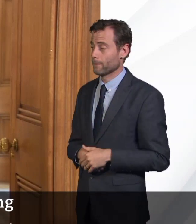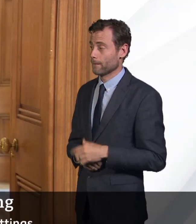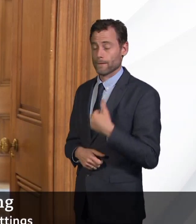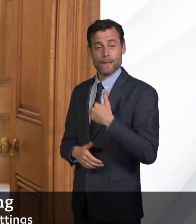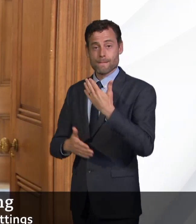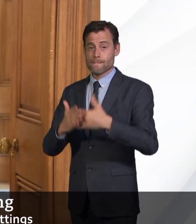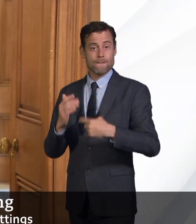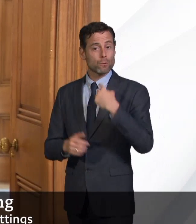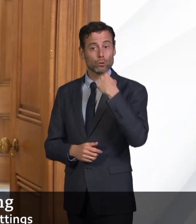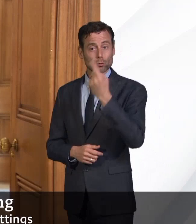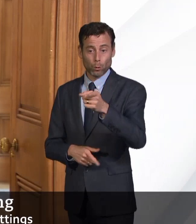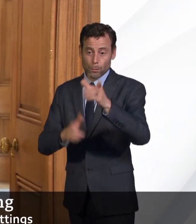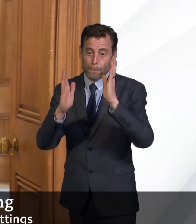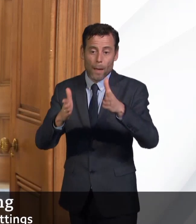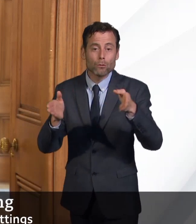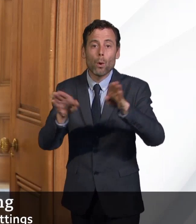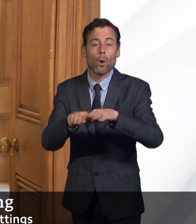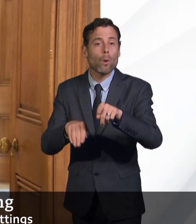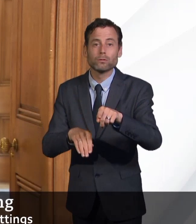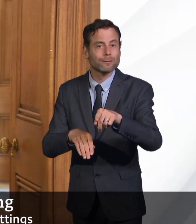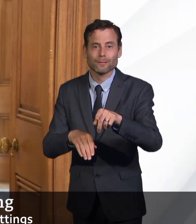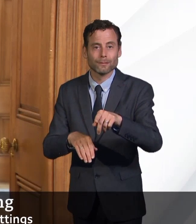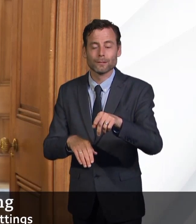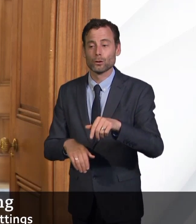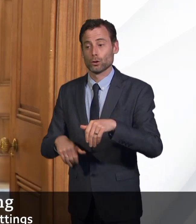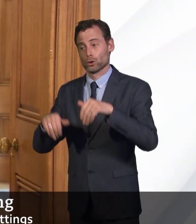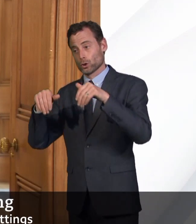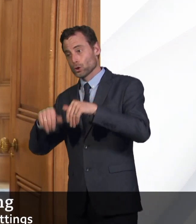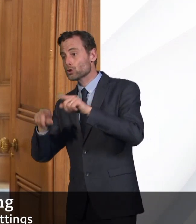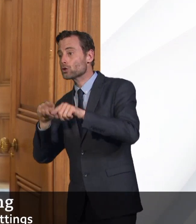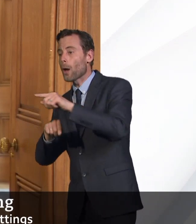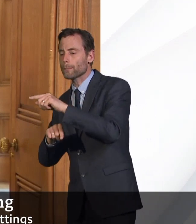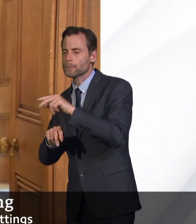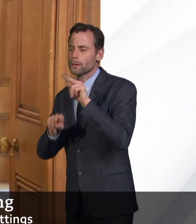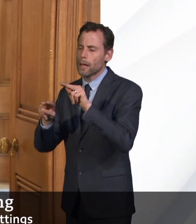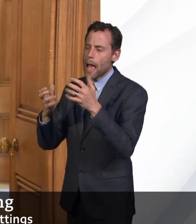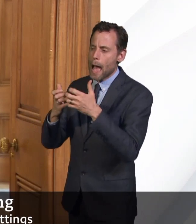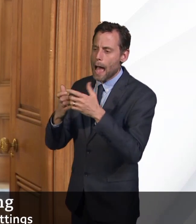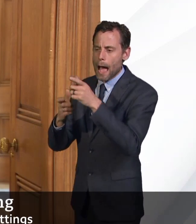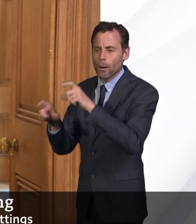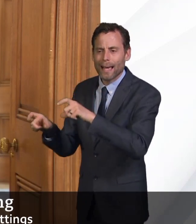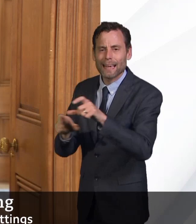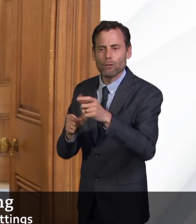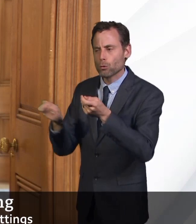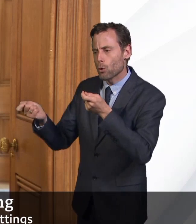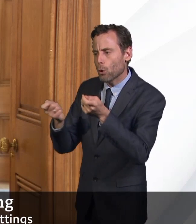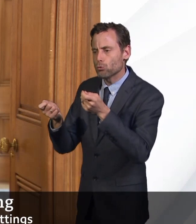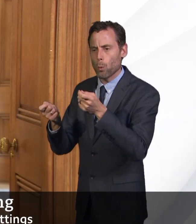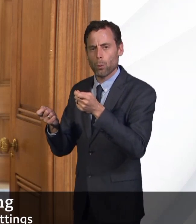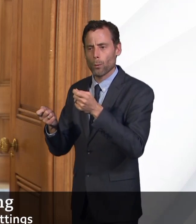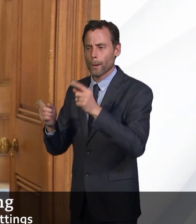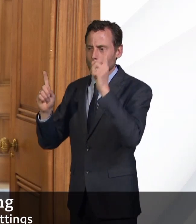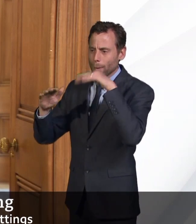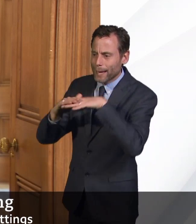should close. We've learnt a lot from supermarkets and other food outlets about how you can do social distancing and do